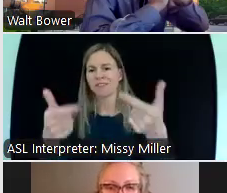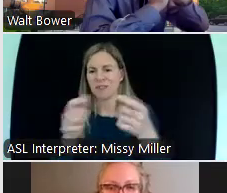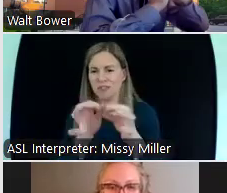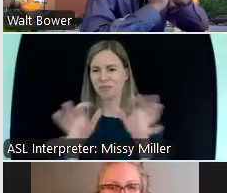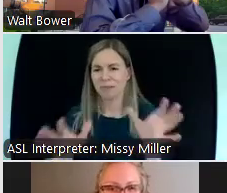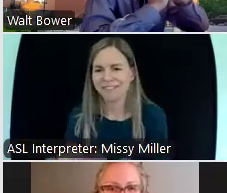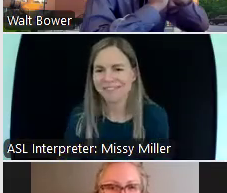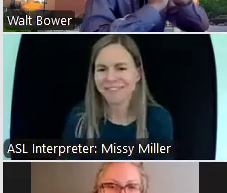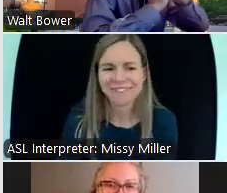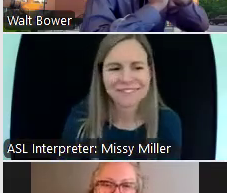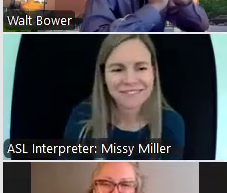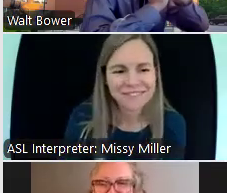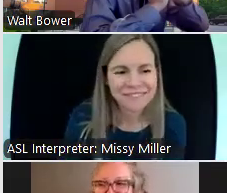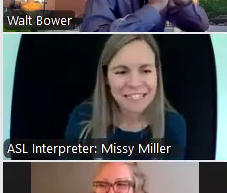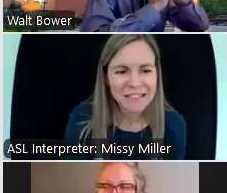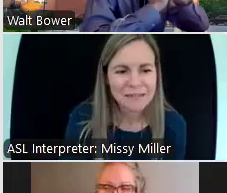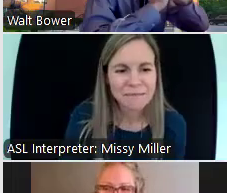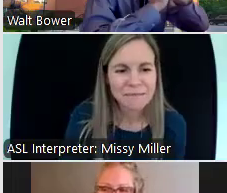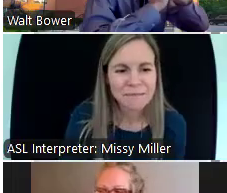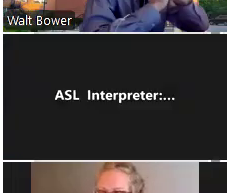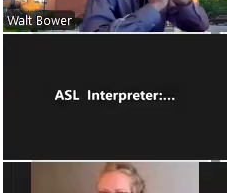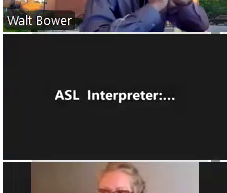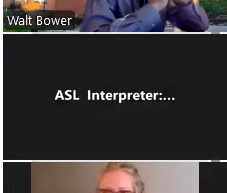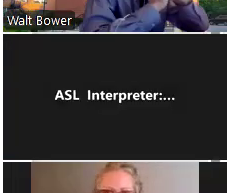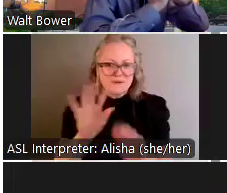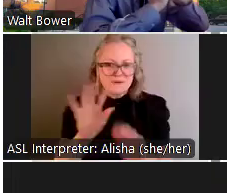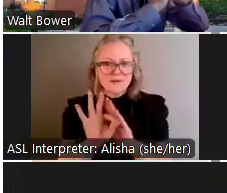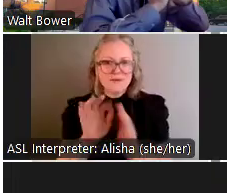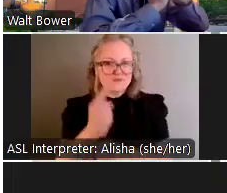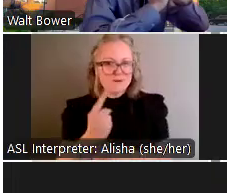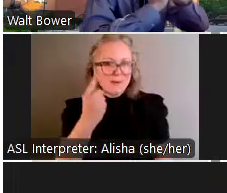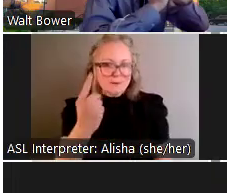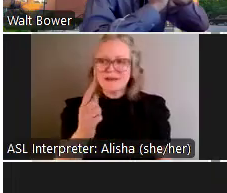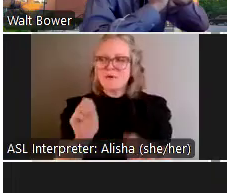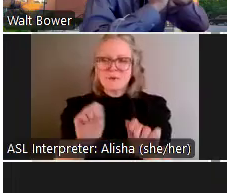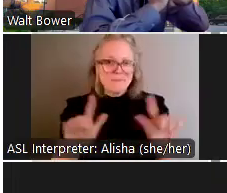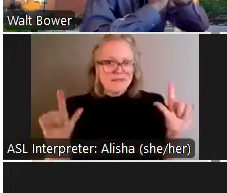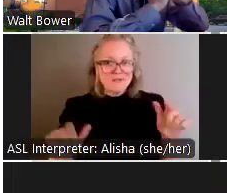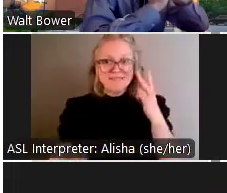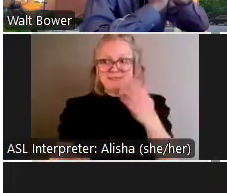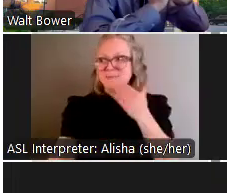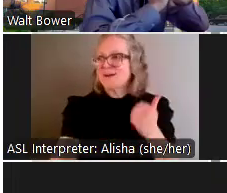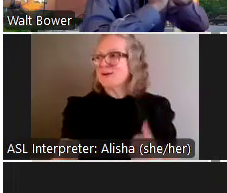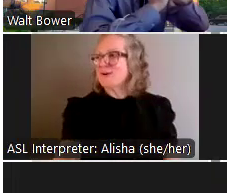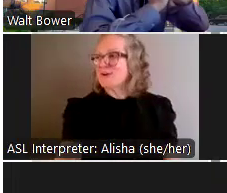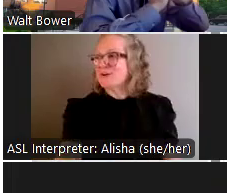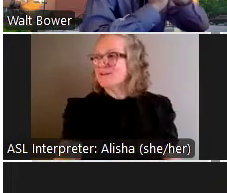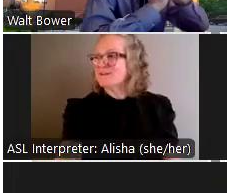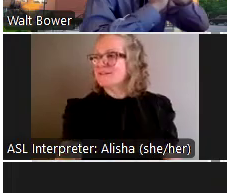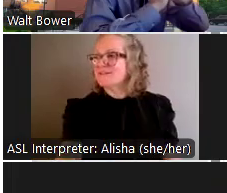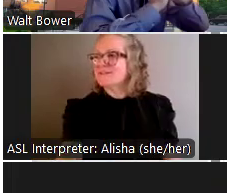let's see if I picked the right one this time. Okay, let me make this a little bit larger so that everybody can see. So we have kind of some